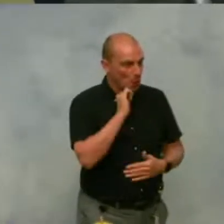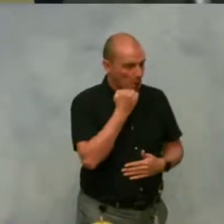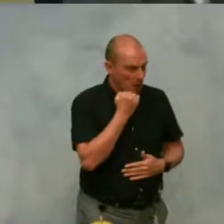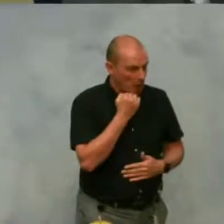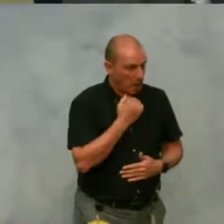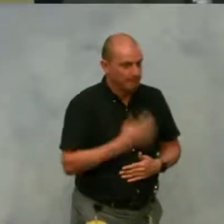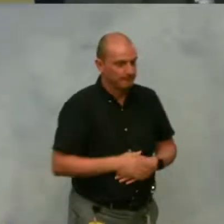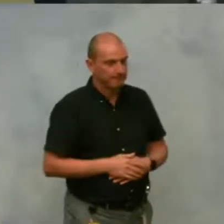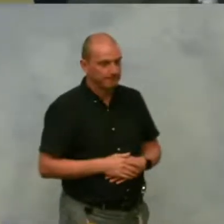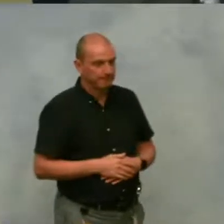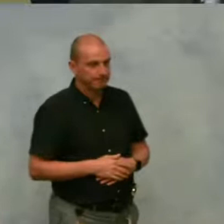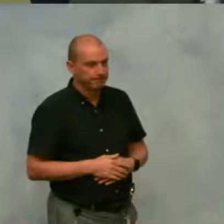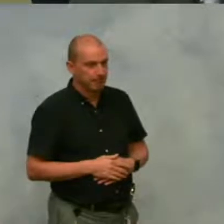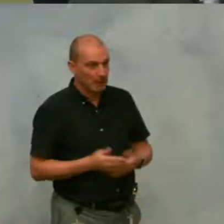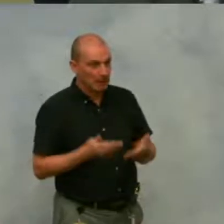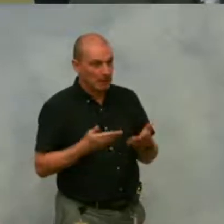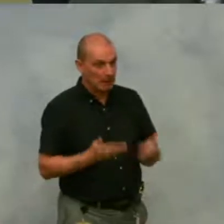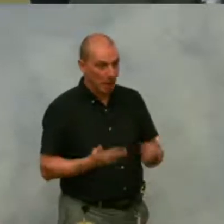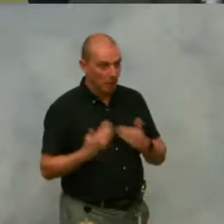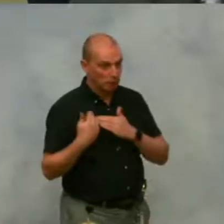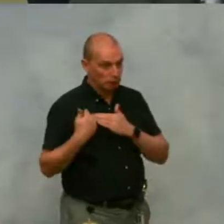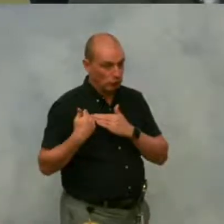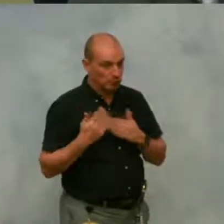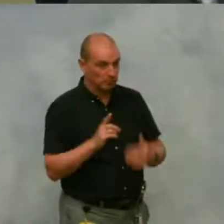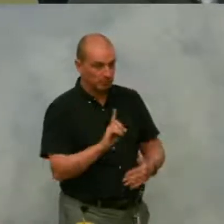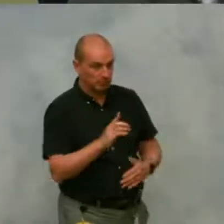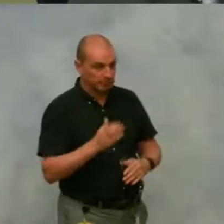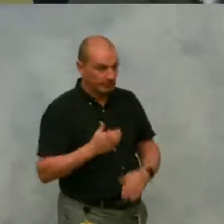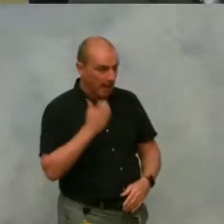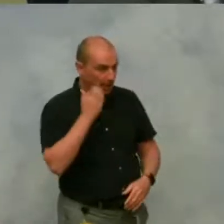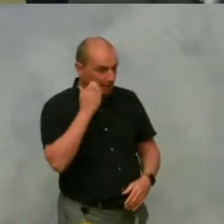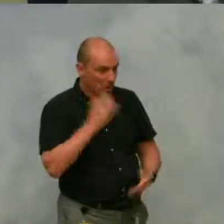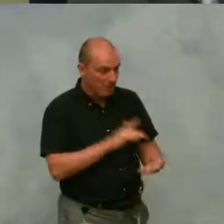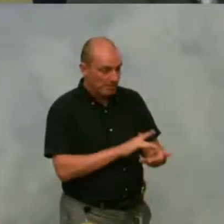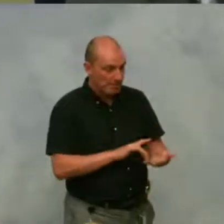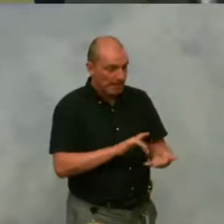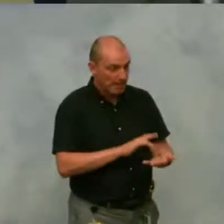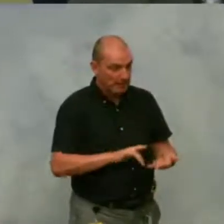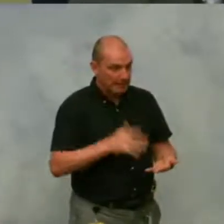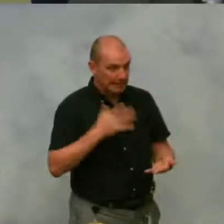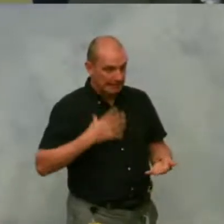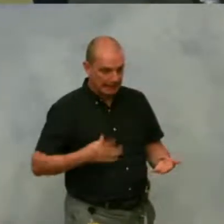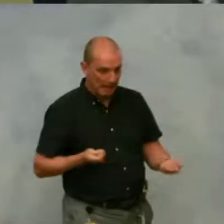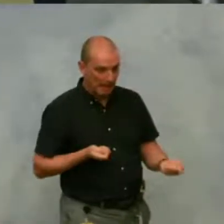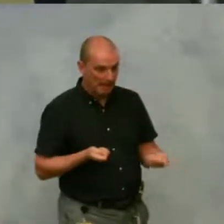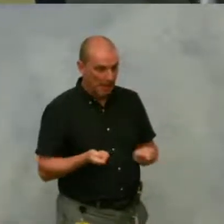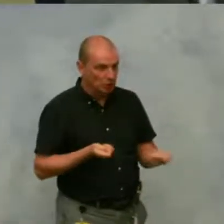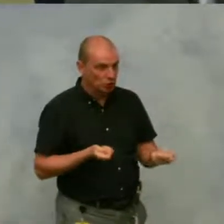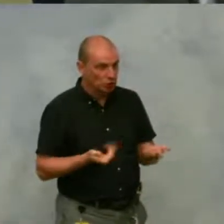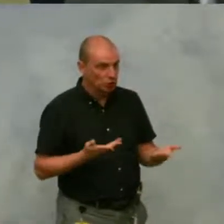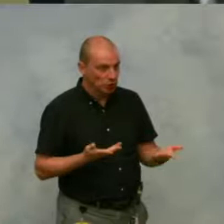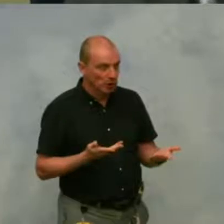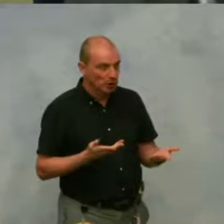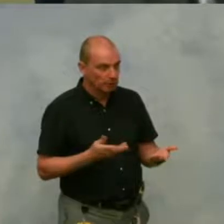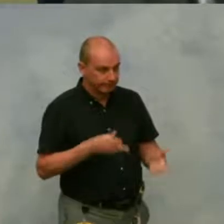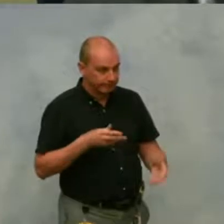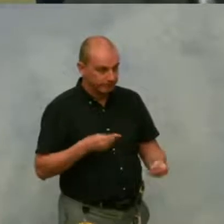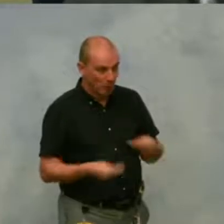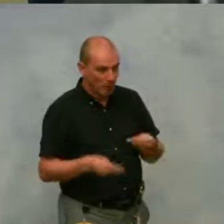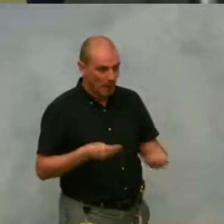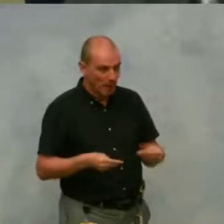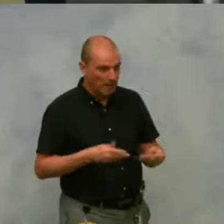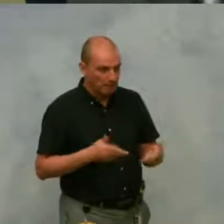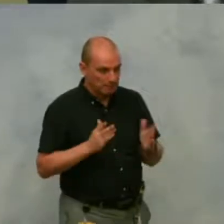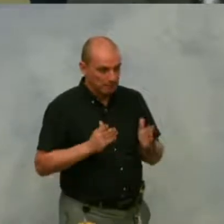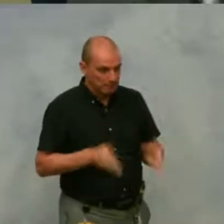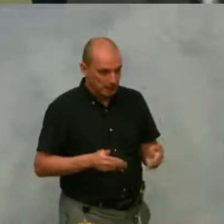required to maintain our mobile phone estate and tablet estate to a certain minimum level. So we're working our way